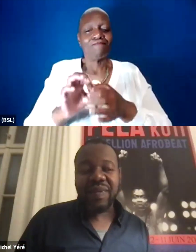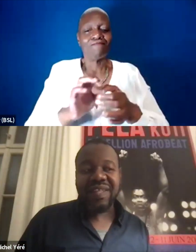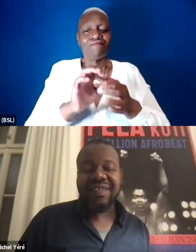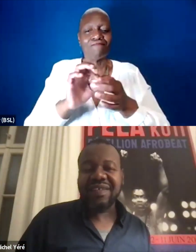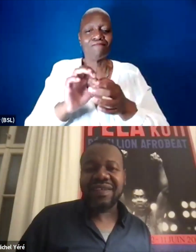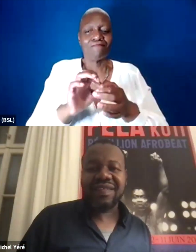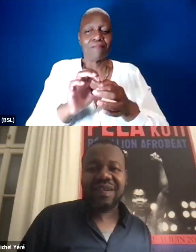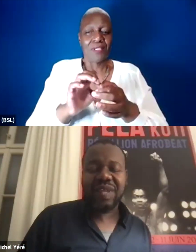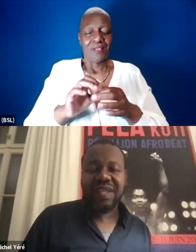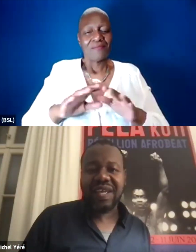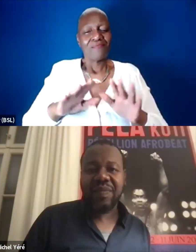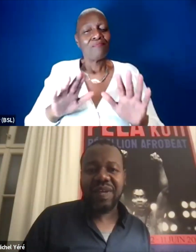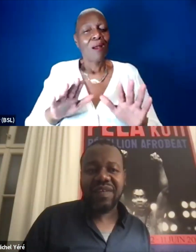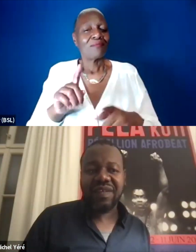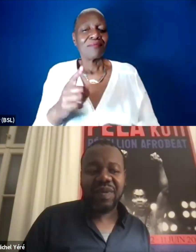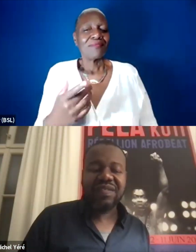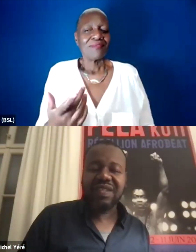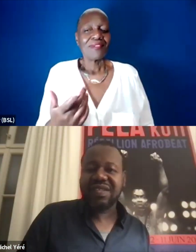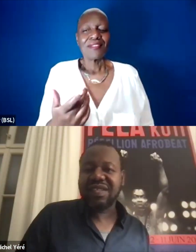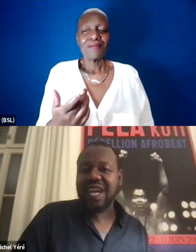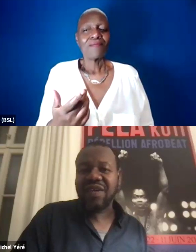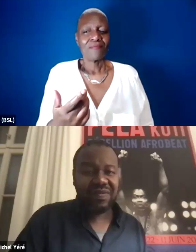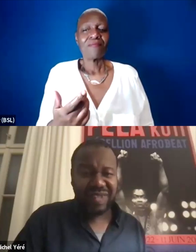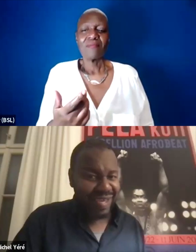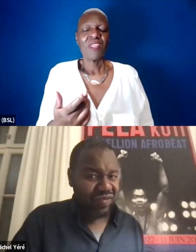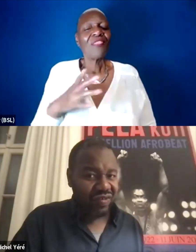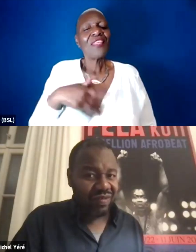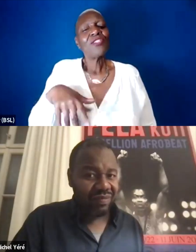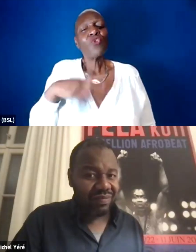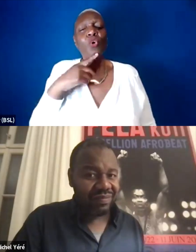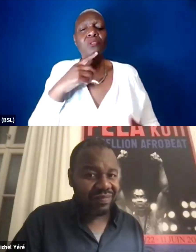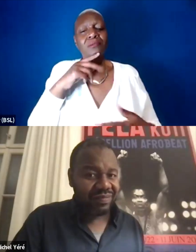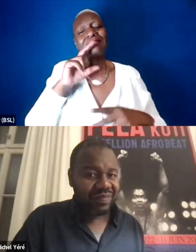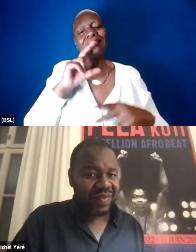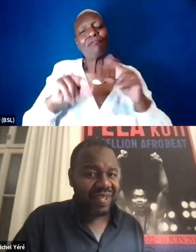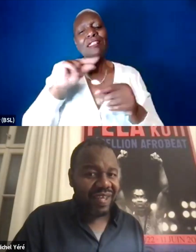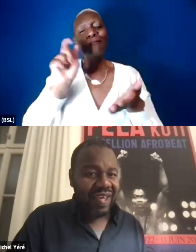But this isn't something that appears, because this isn't a narrative text.